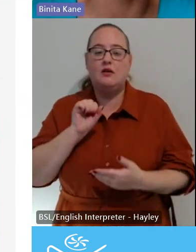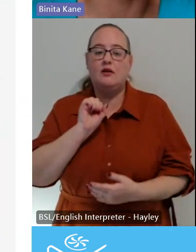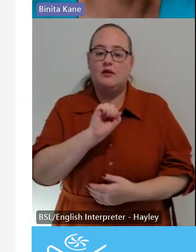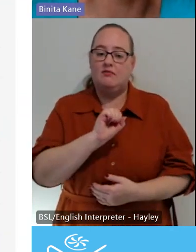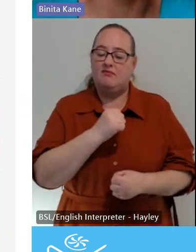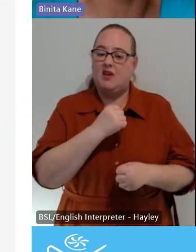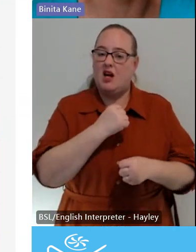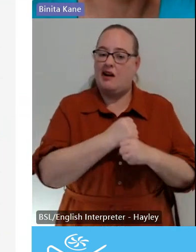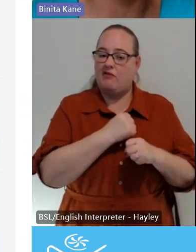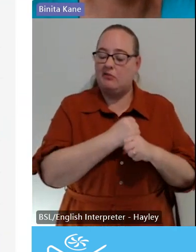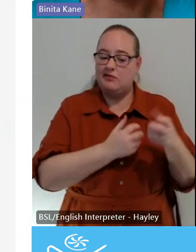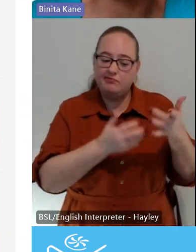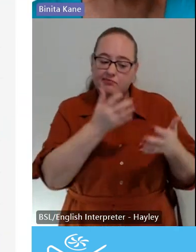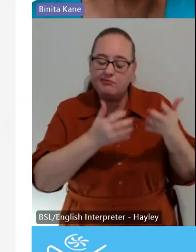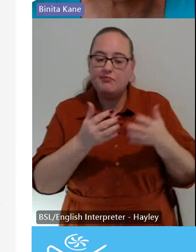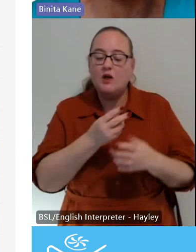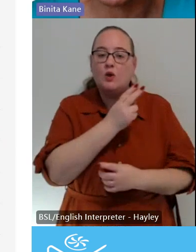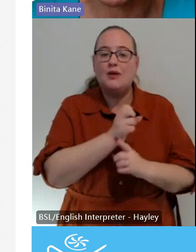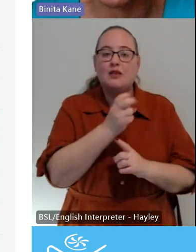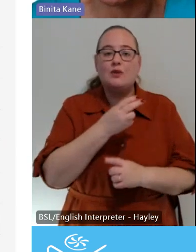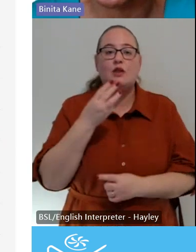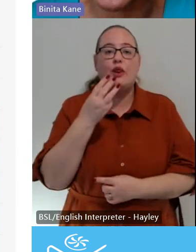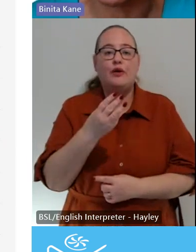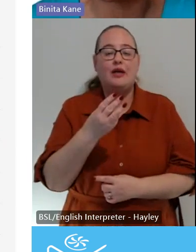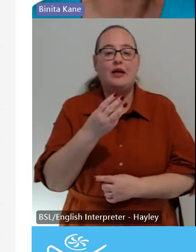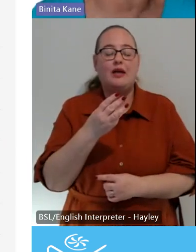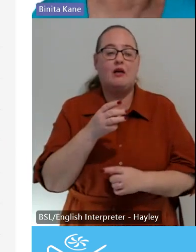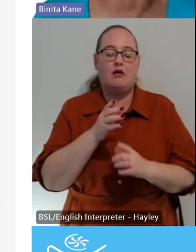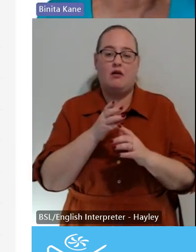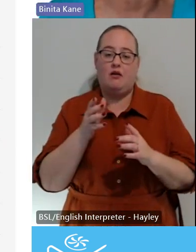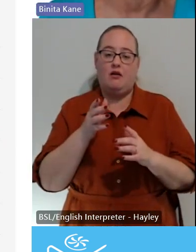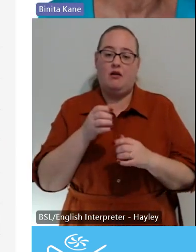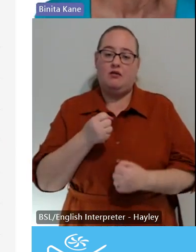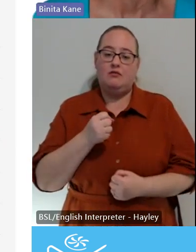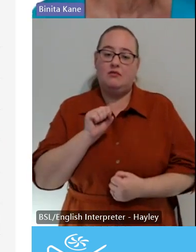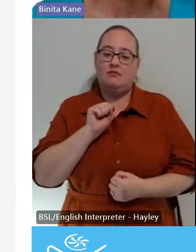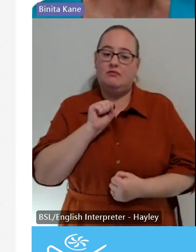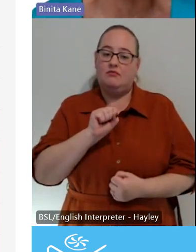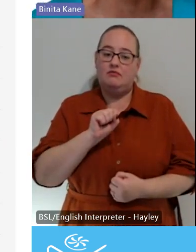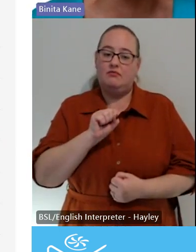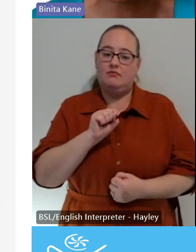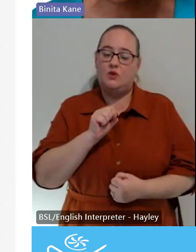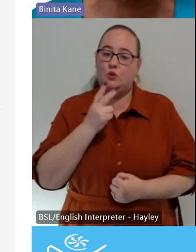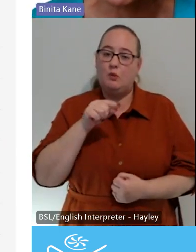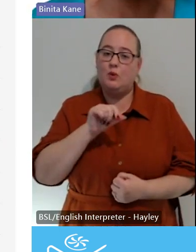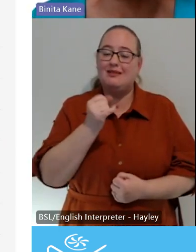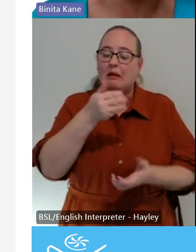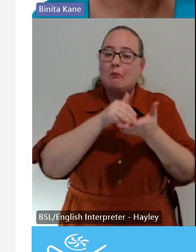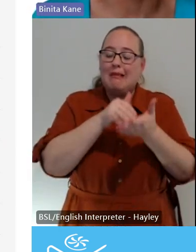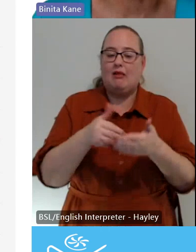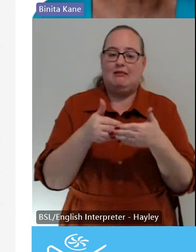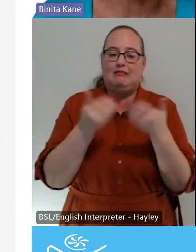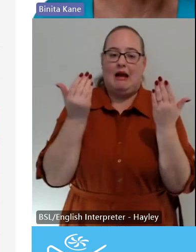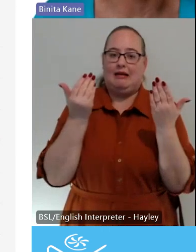in 22-23 there was 2.6 million teacher working days lost due to illness. And again, in a similar trend to what we're